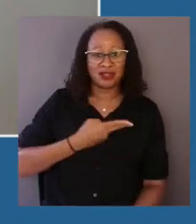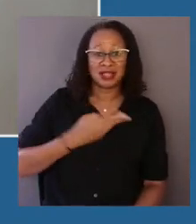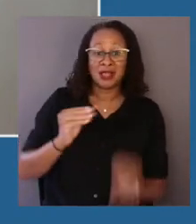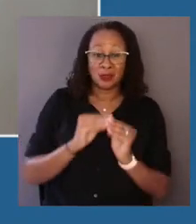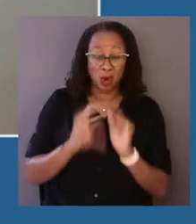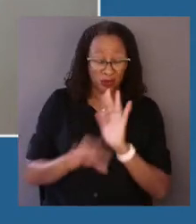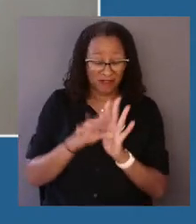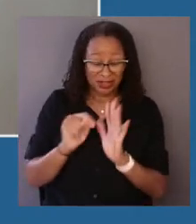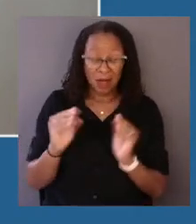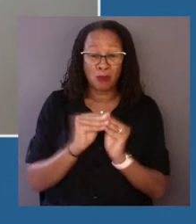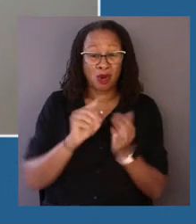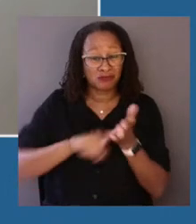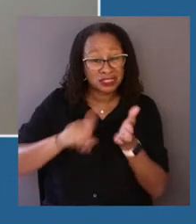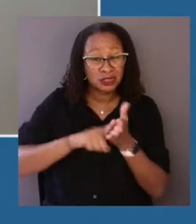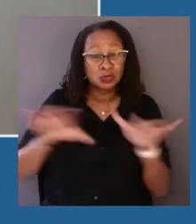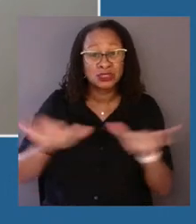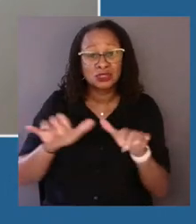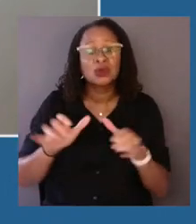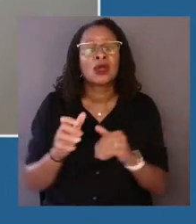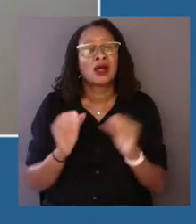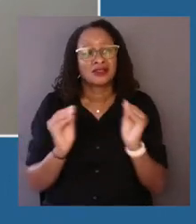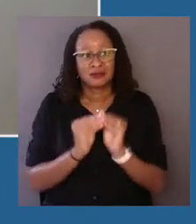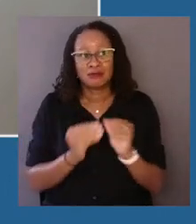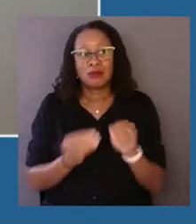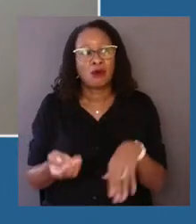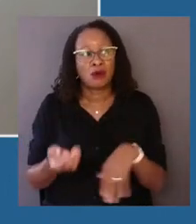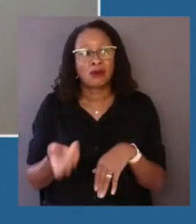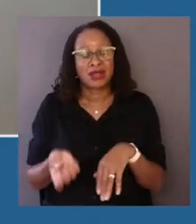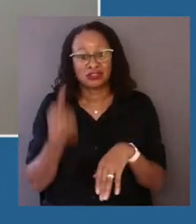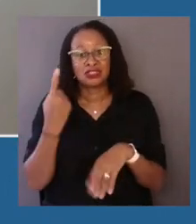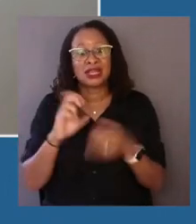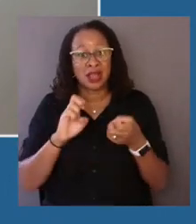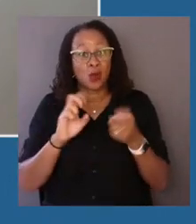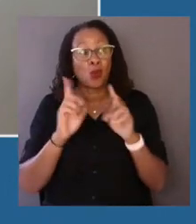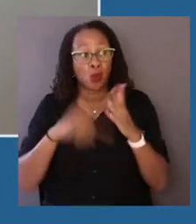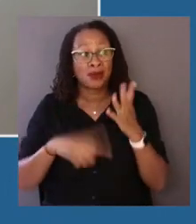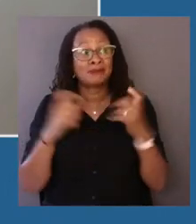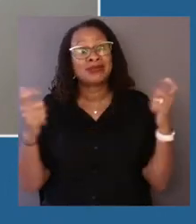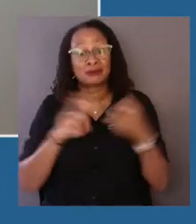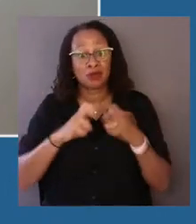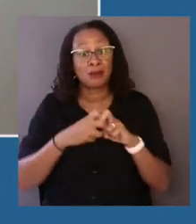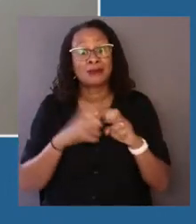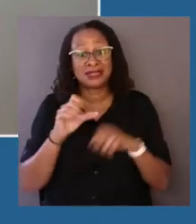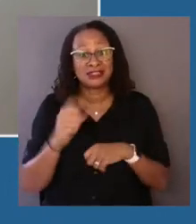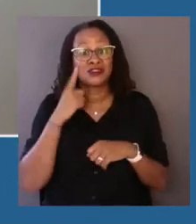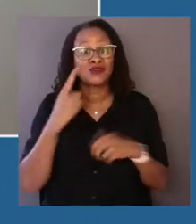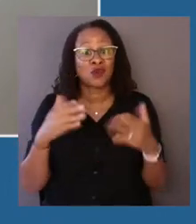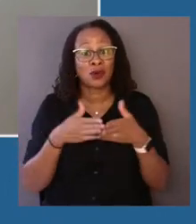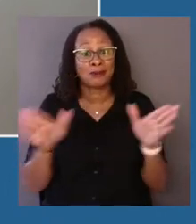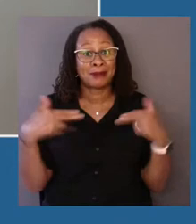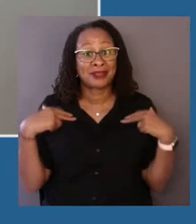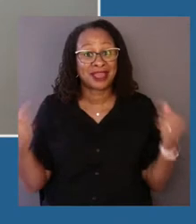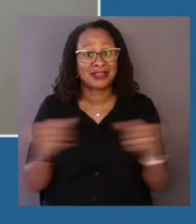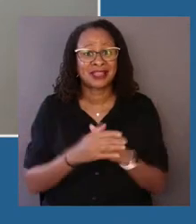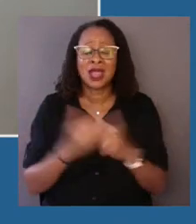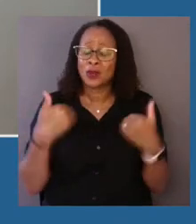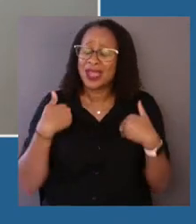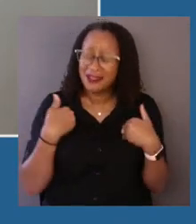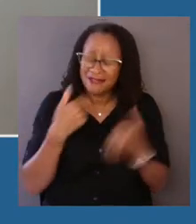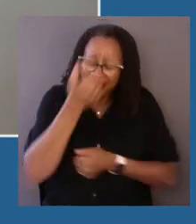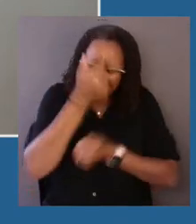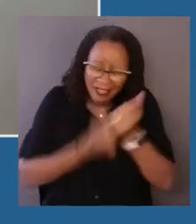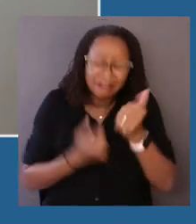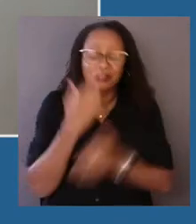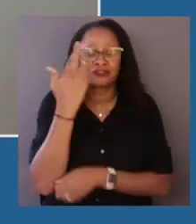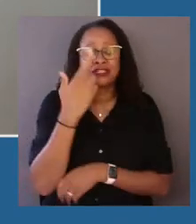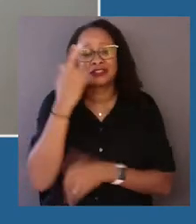problematic we understand the climate crisis to be in terms of public health. So we have every reason right now, based on the solid health